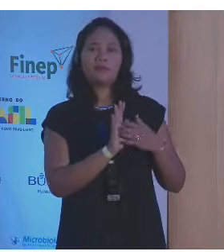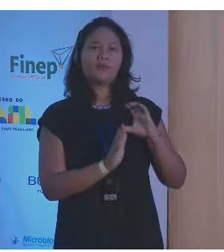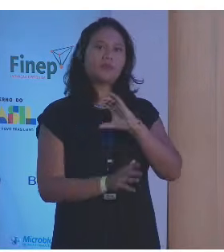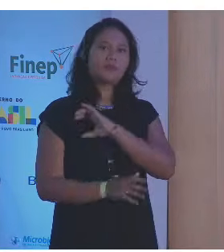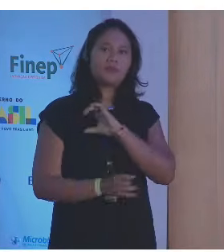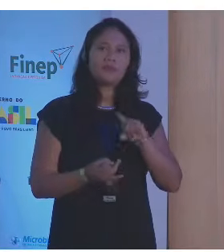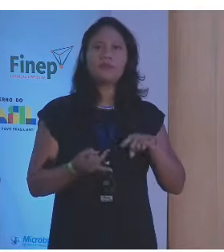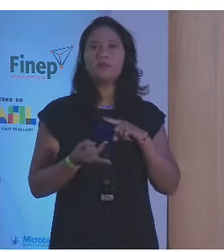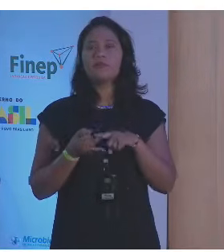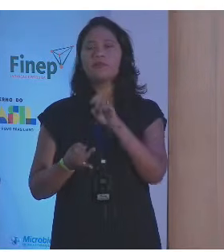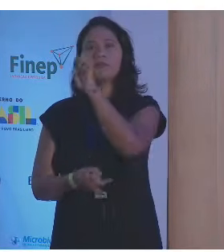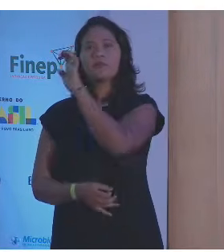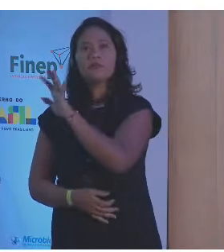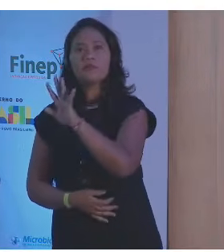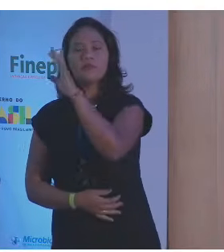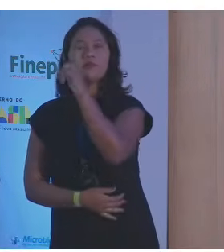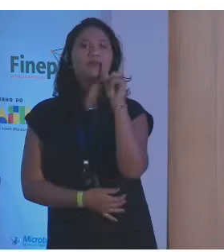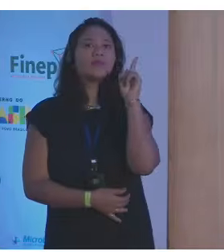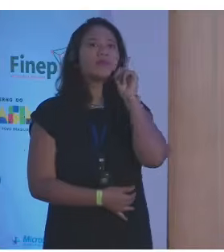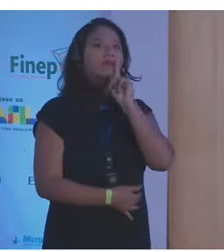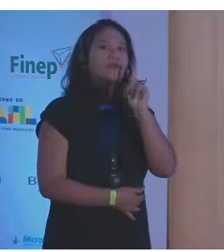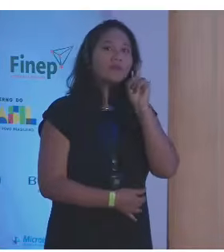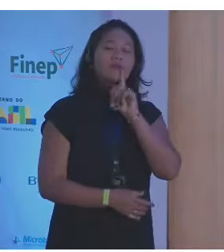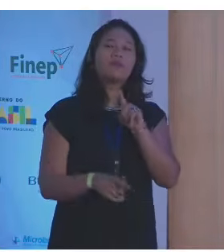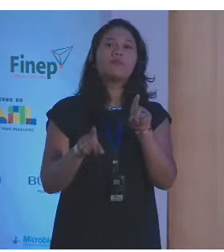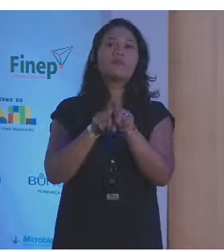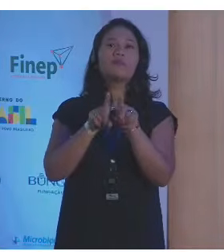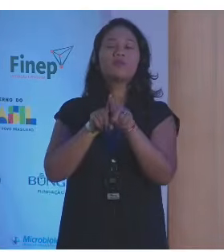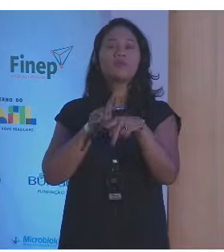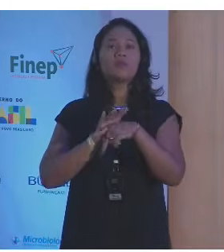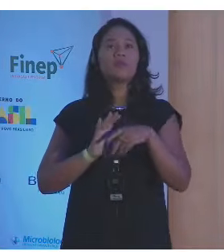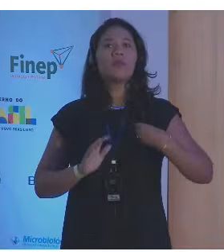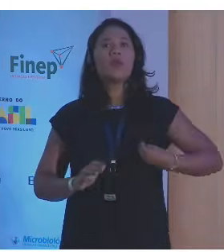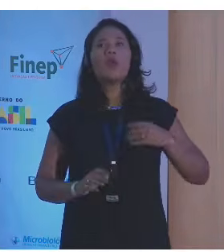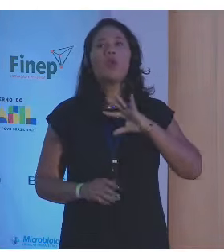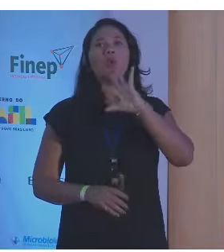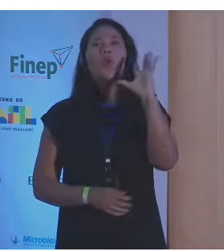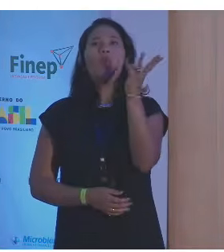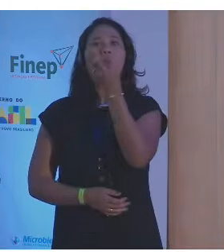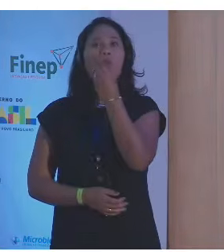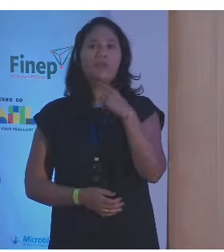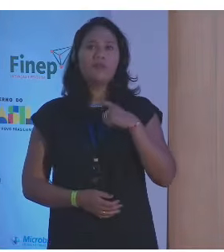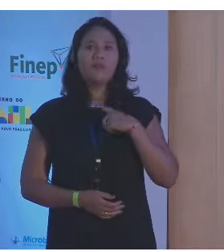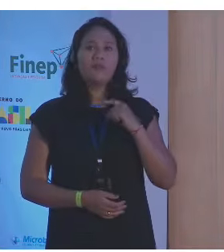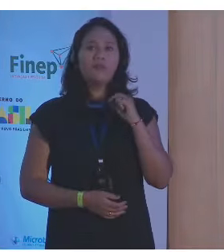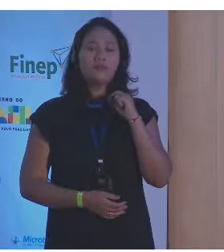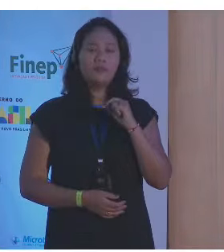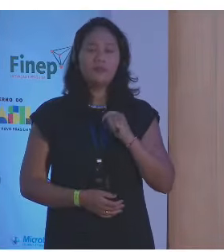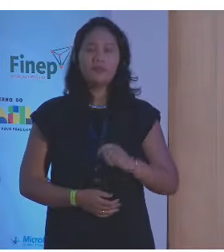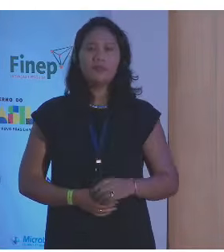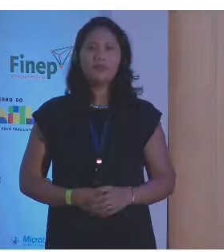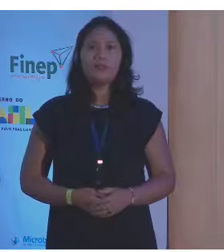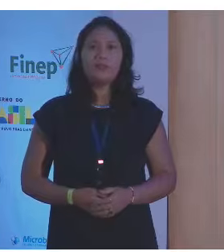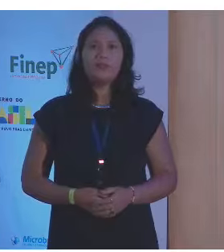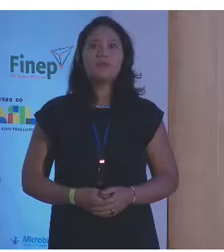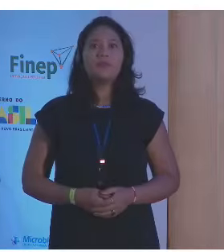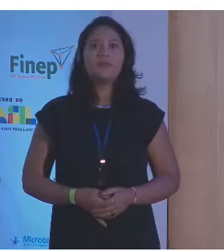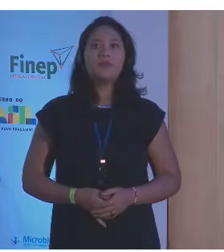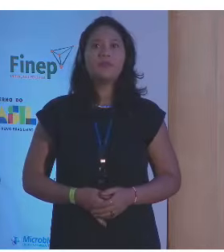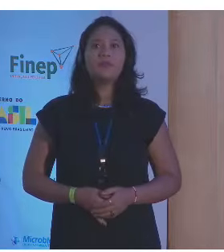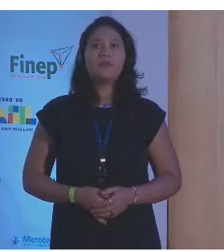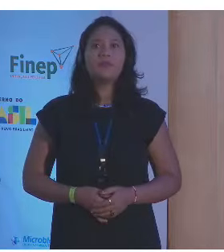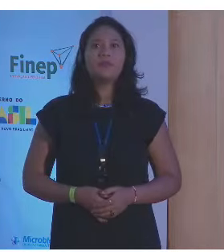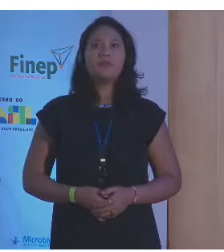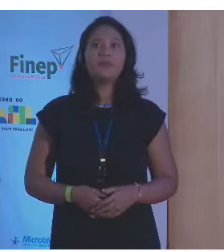in Europe, in the US. And all of us, we met to imagine the things. And something that